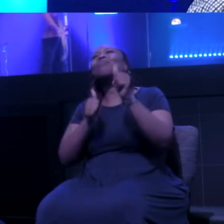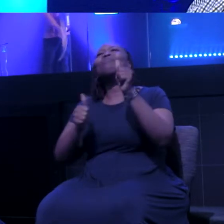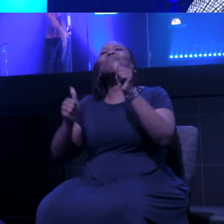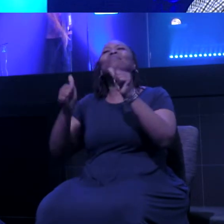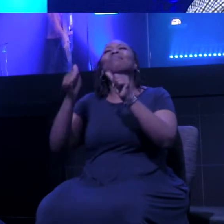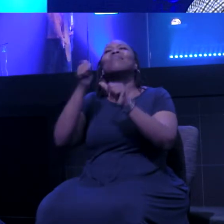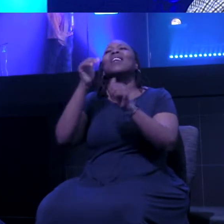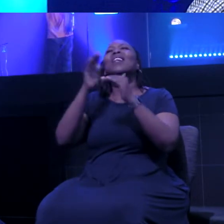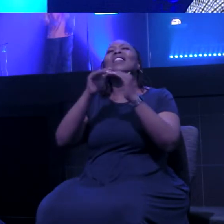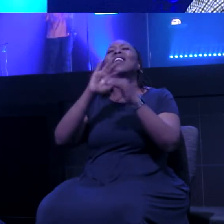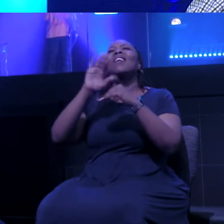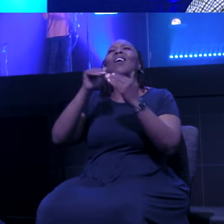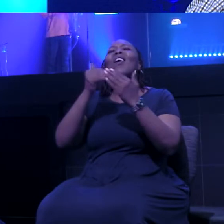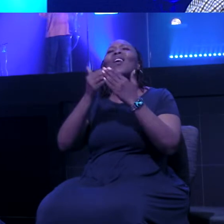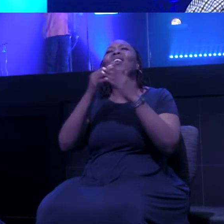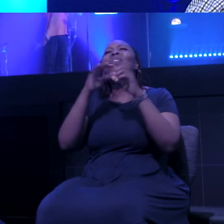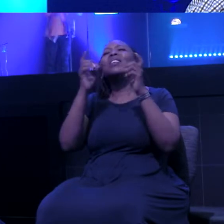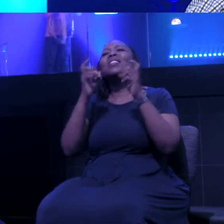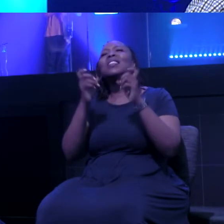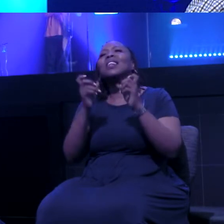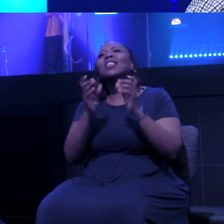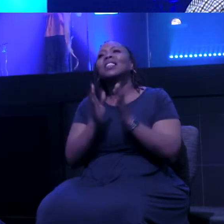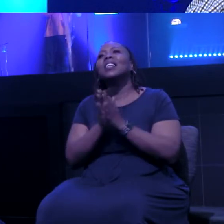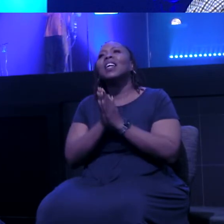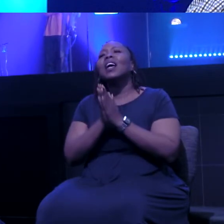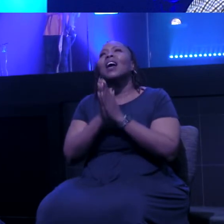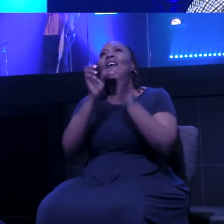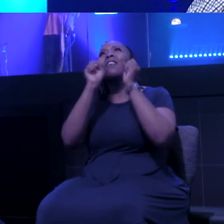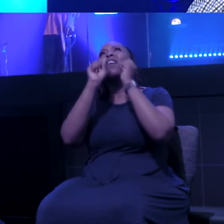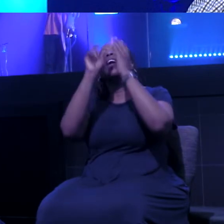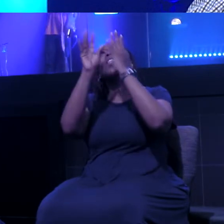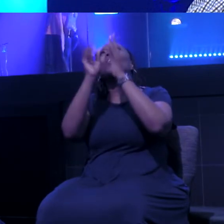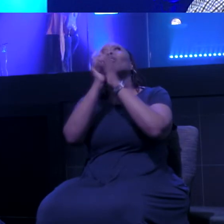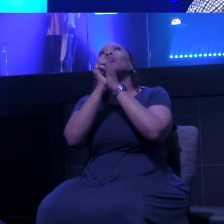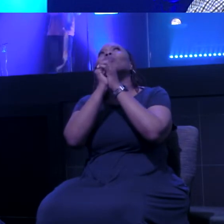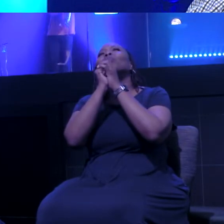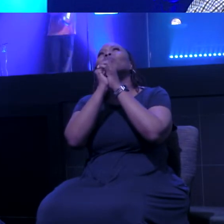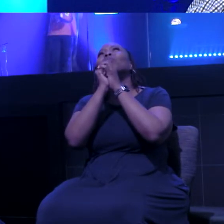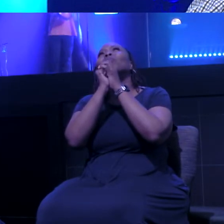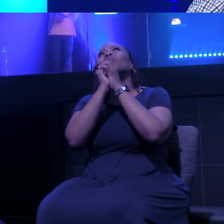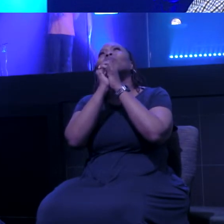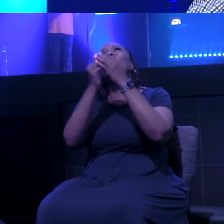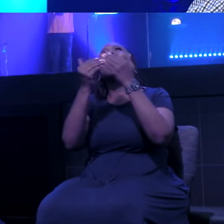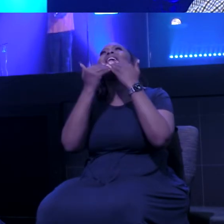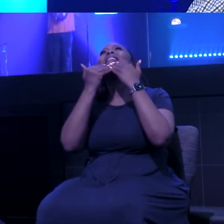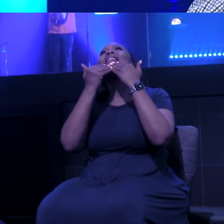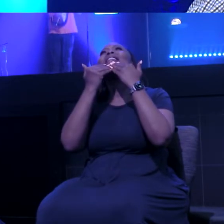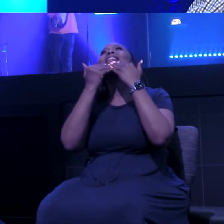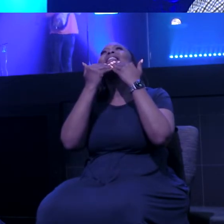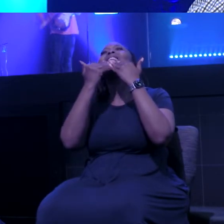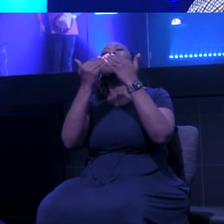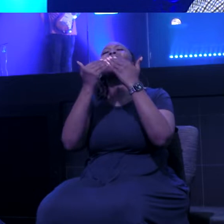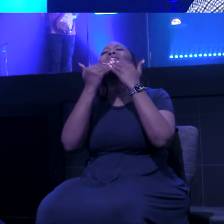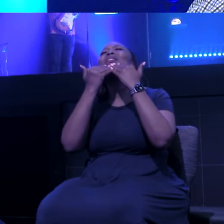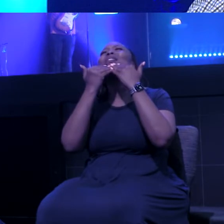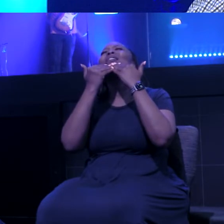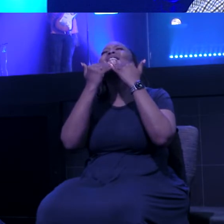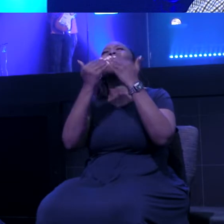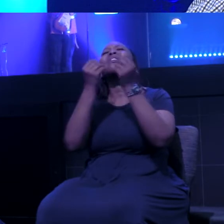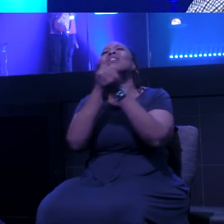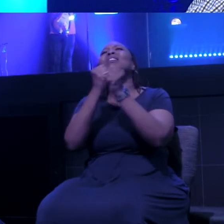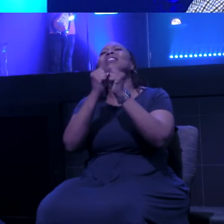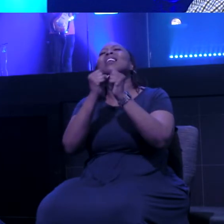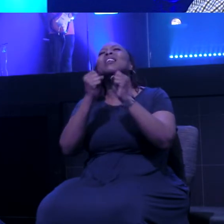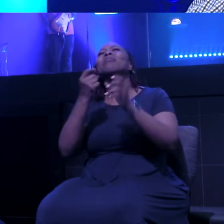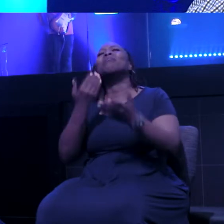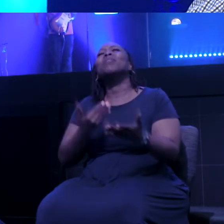of our sin. Father, I thank you for redemption. I thank